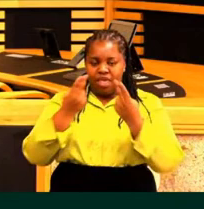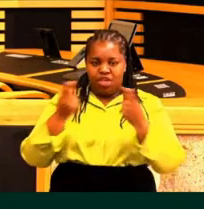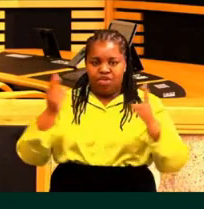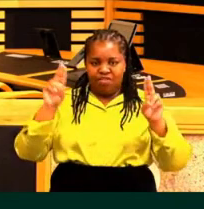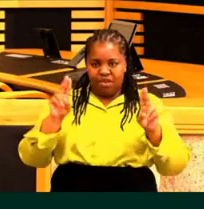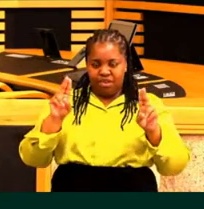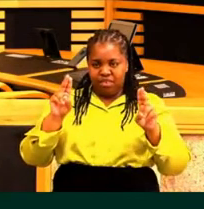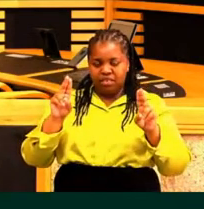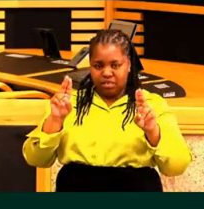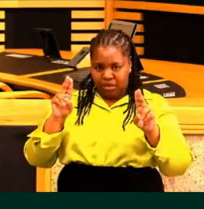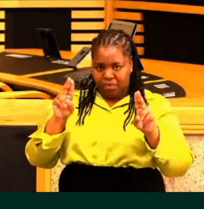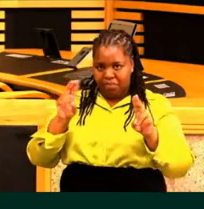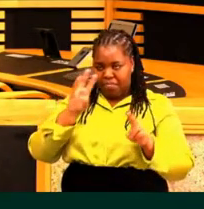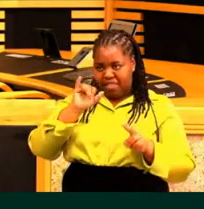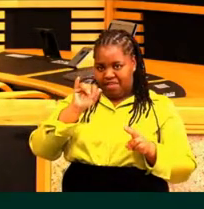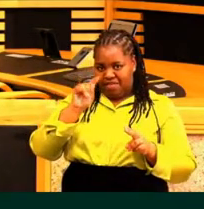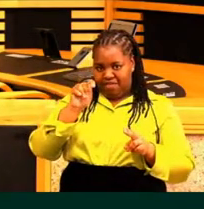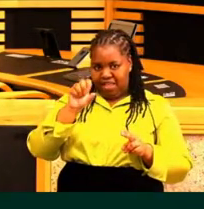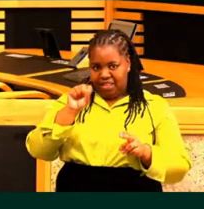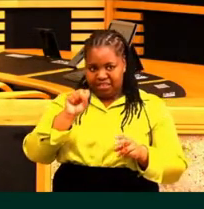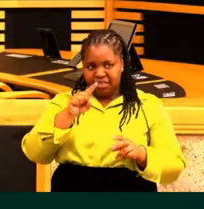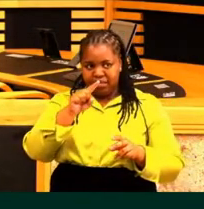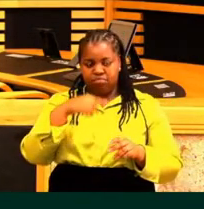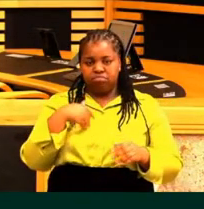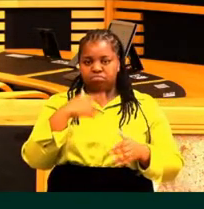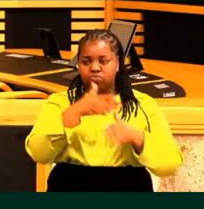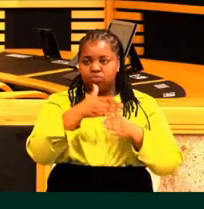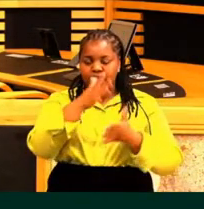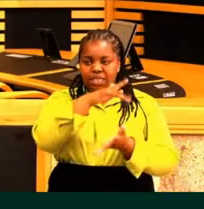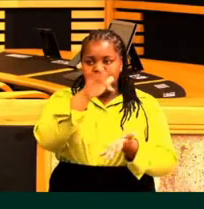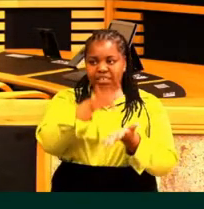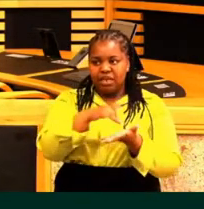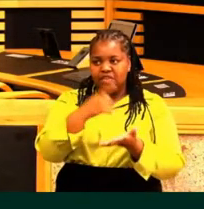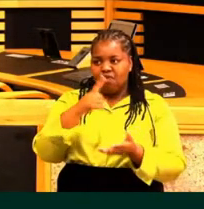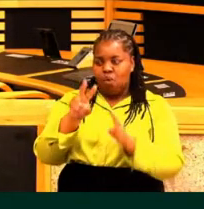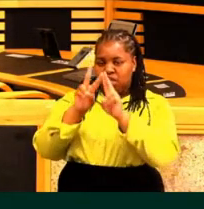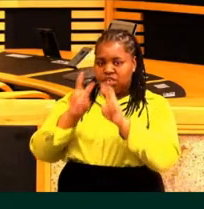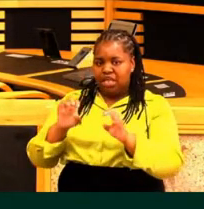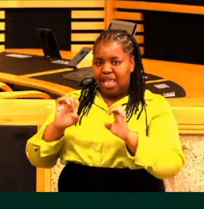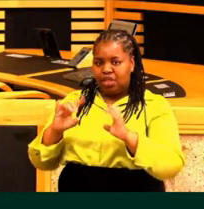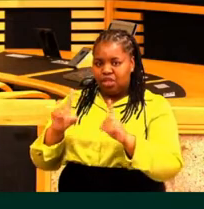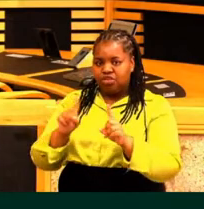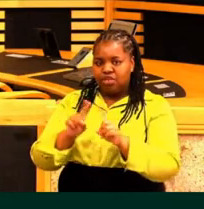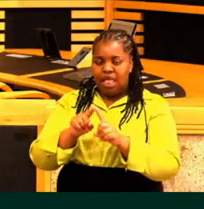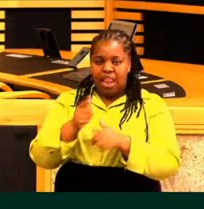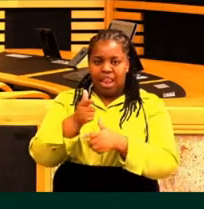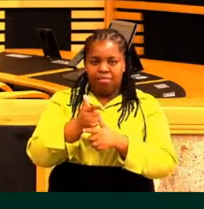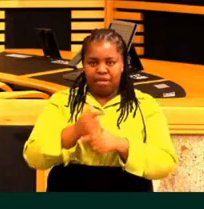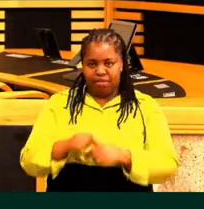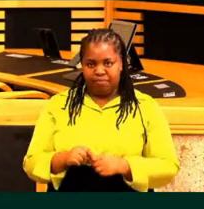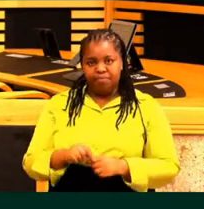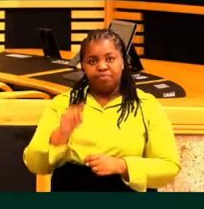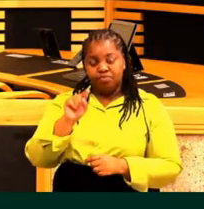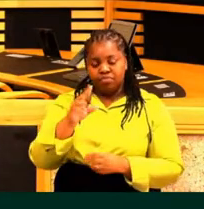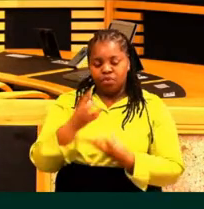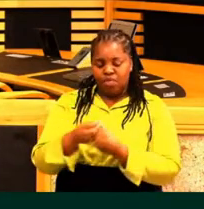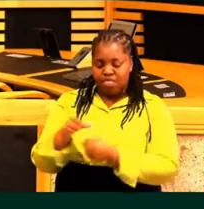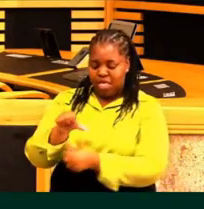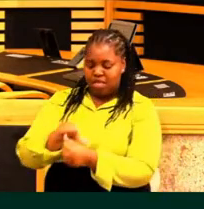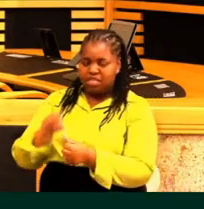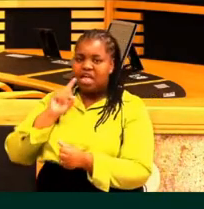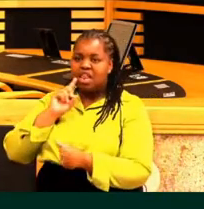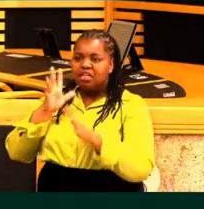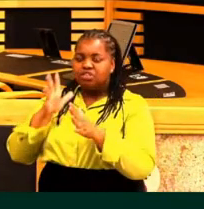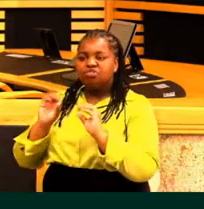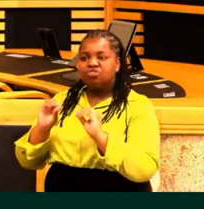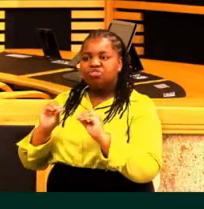fitwater's land and based at the center for researching education and labor he is an associate lecturer